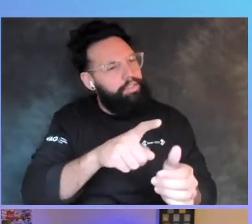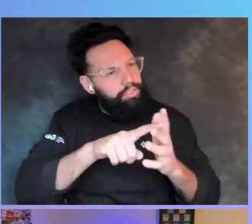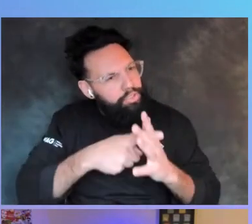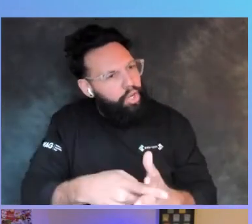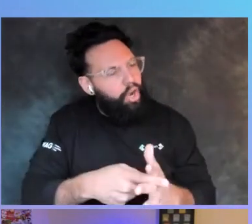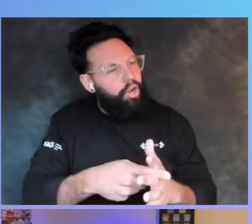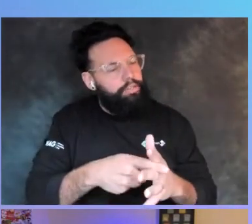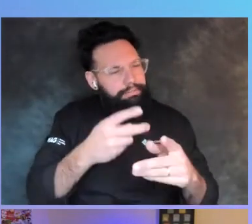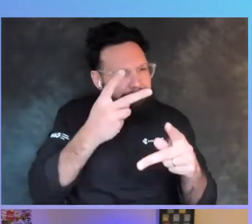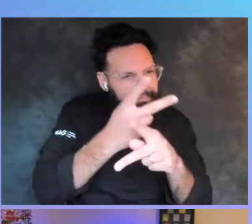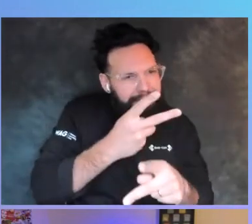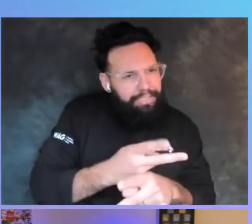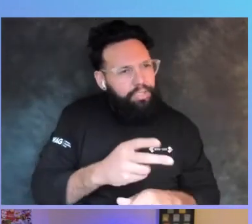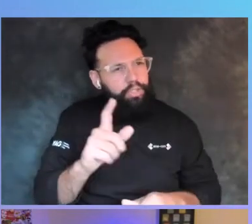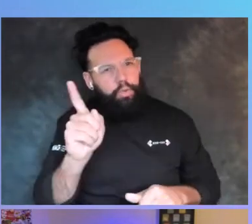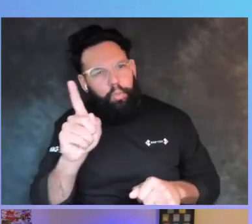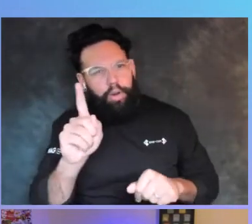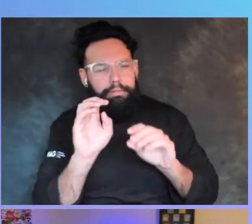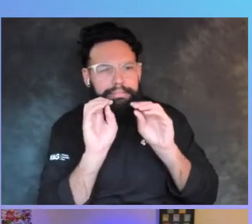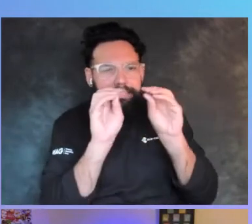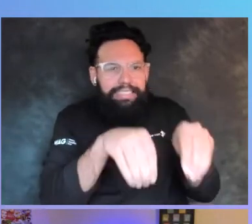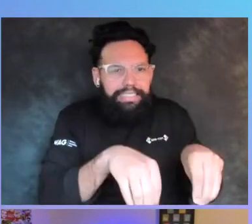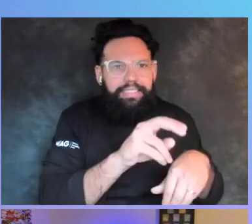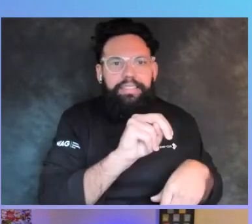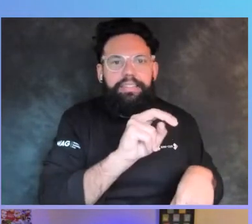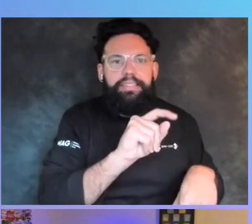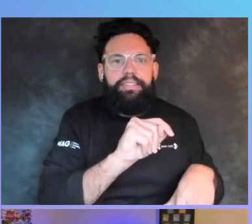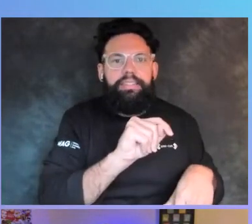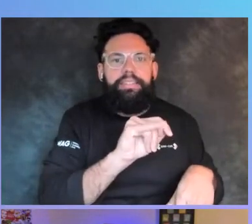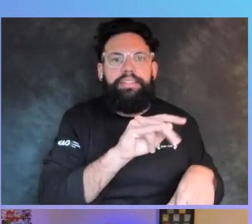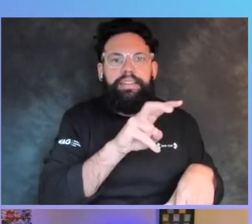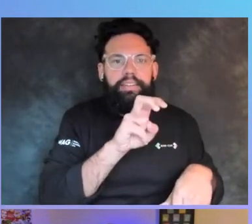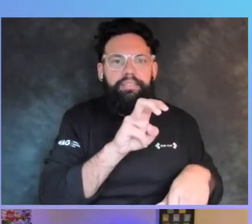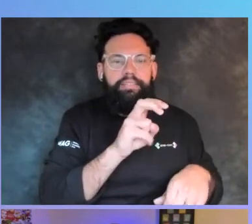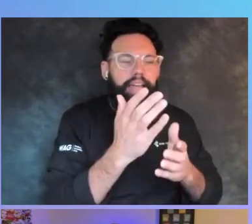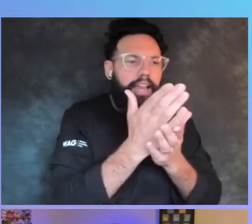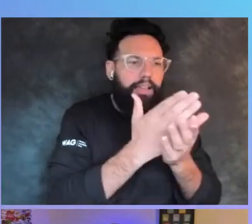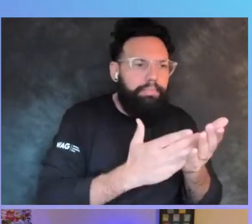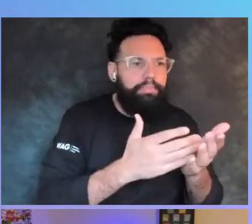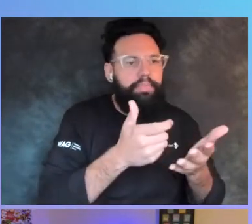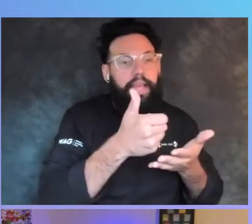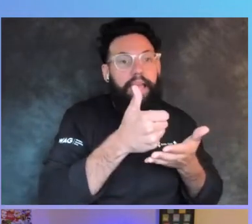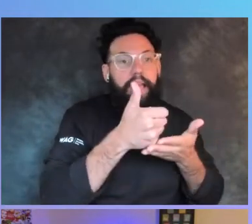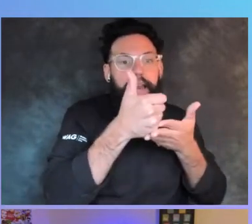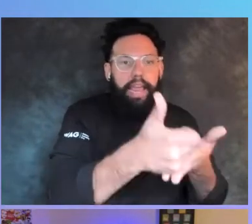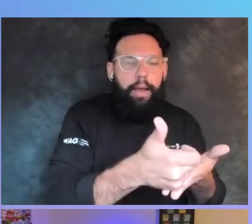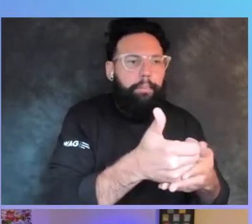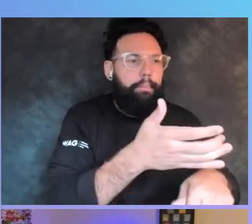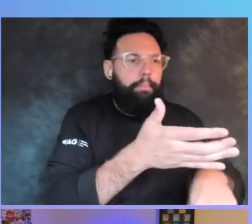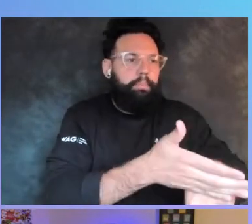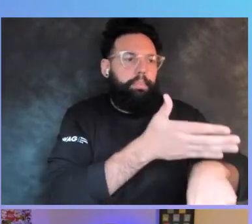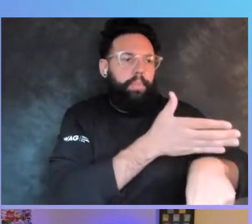using native elements and help improve the developers'